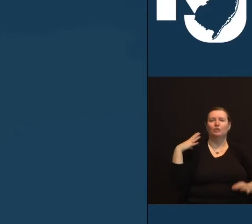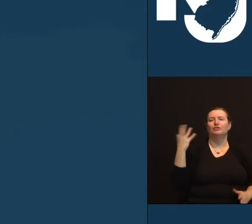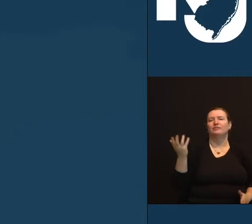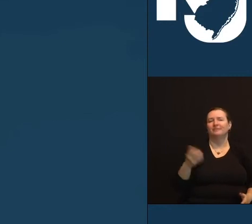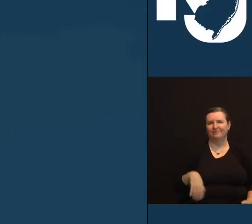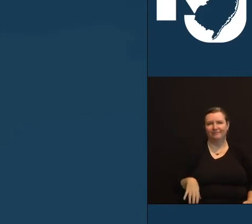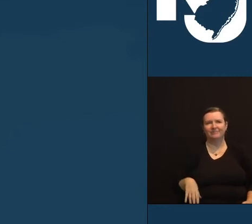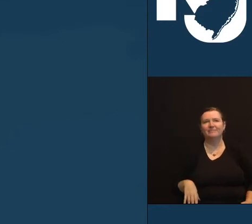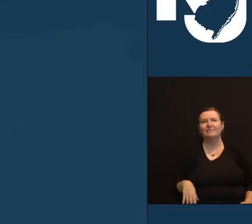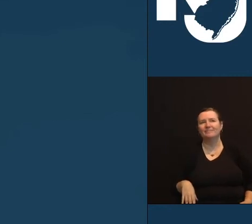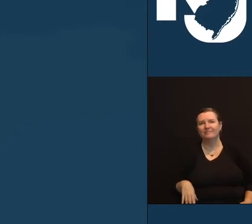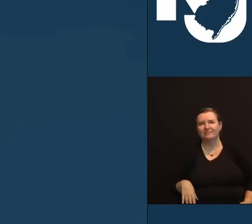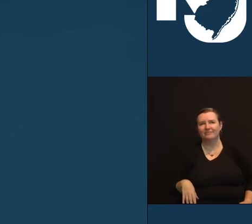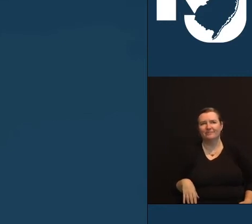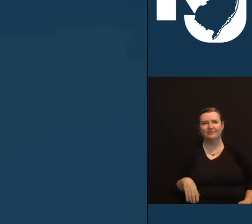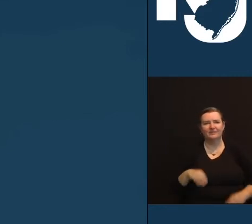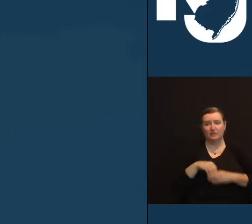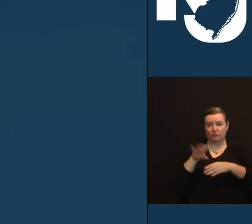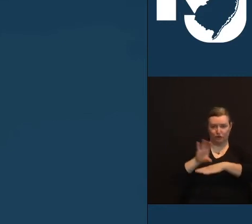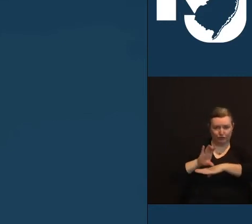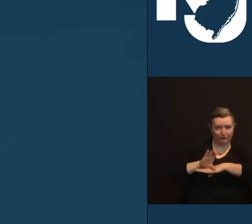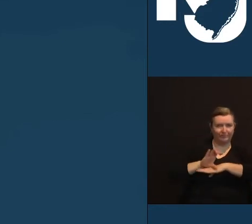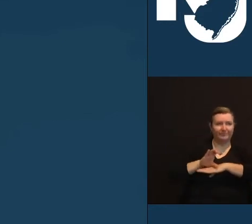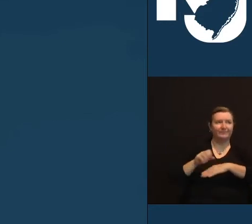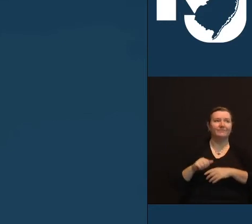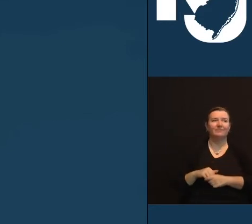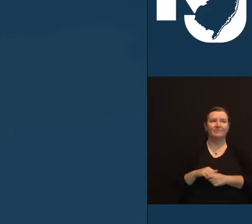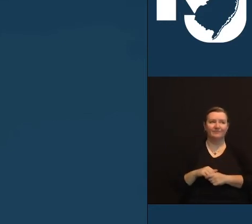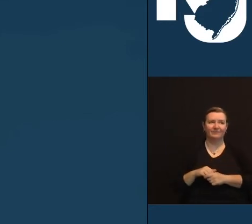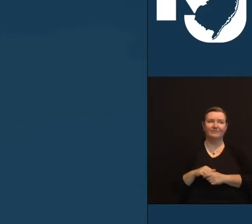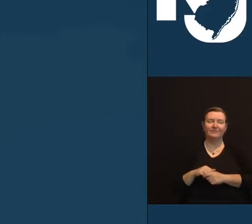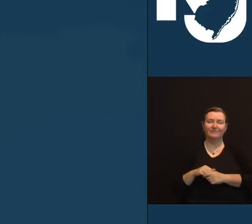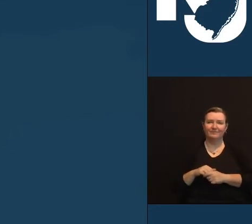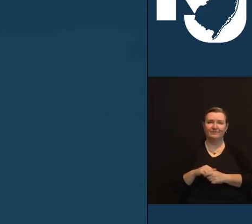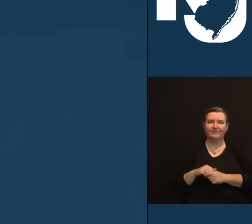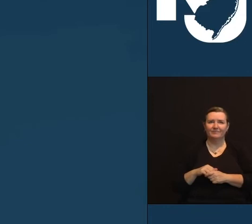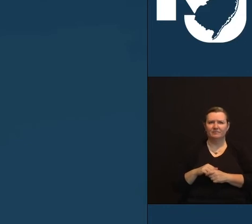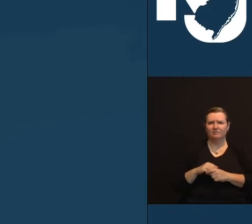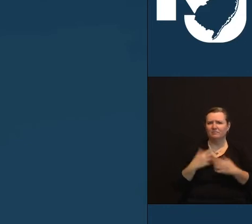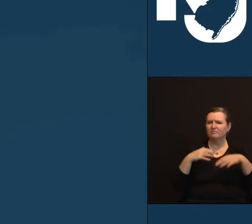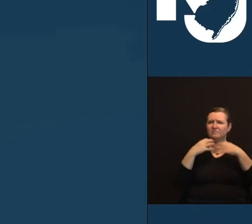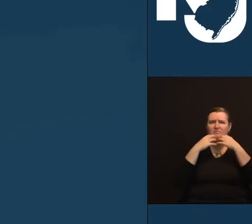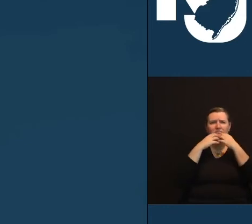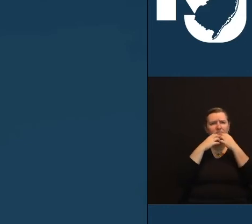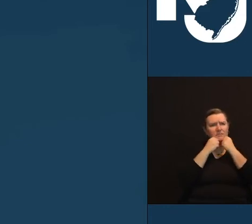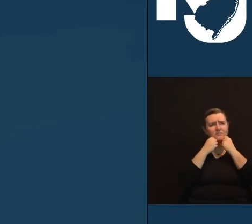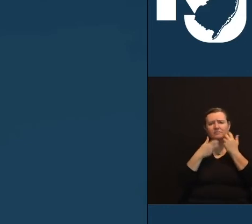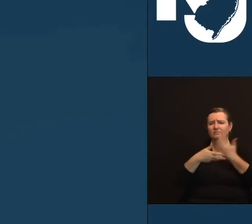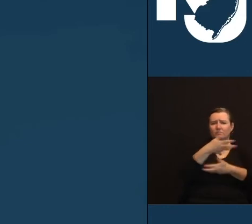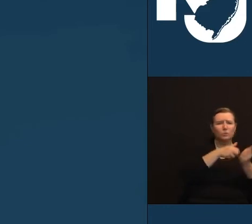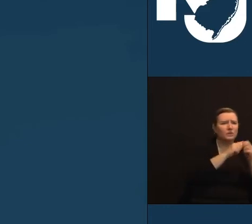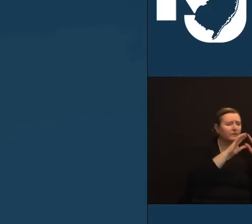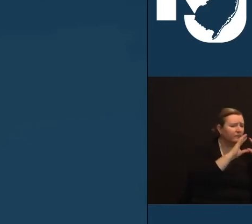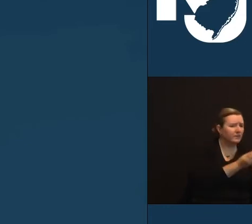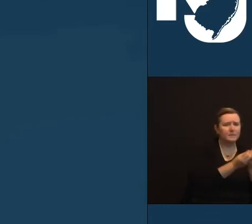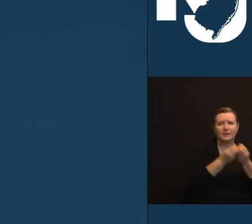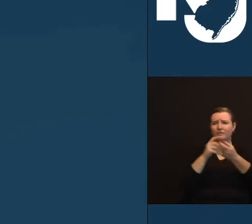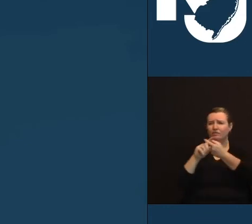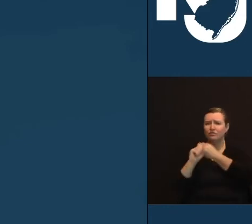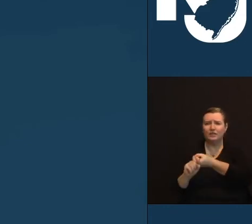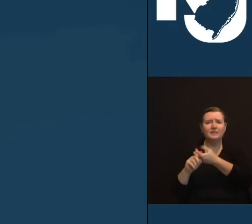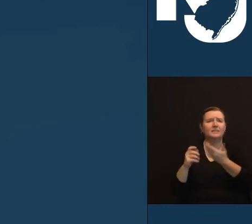John Canty's Church in Clifton. And she relished being with her family and friends and proudly wore the mantle